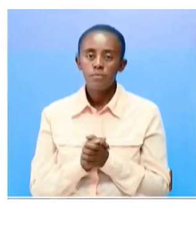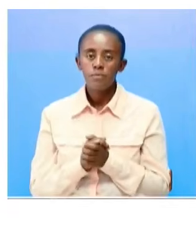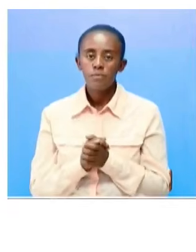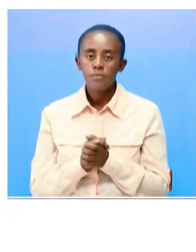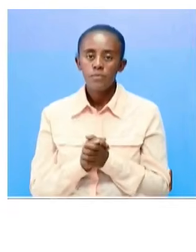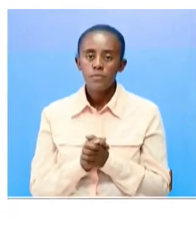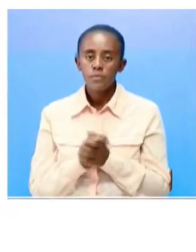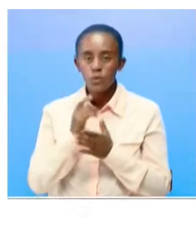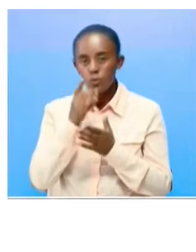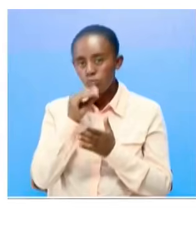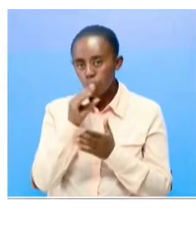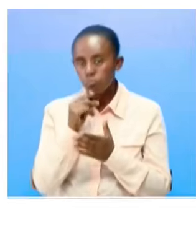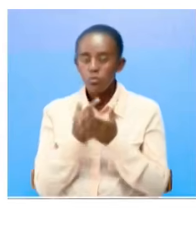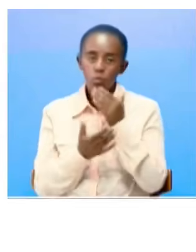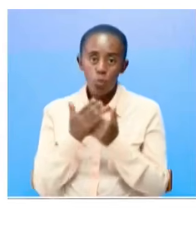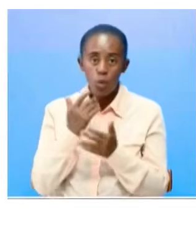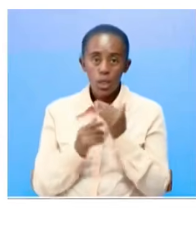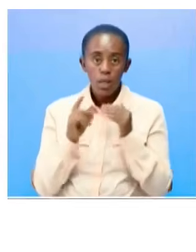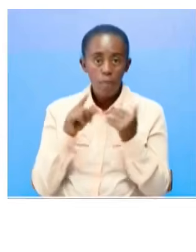about